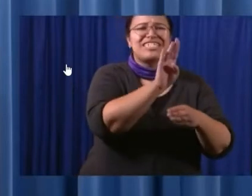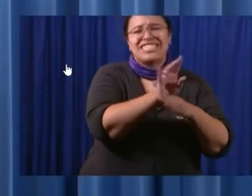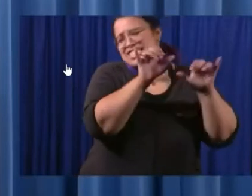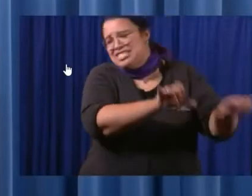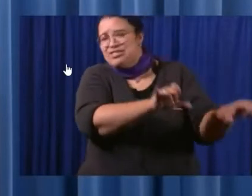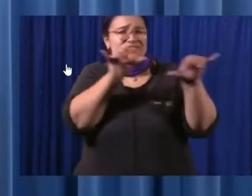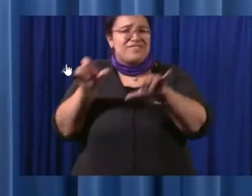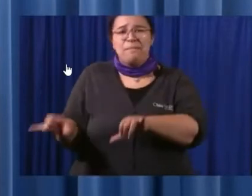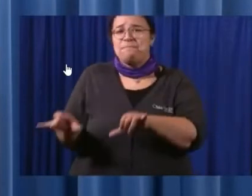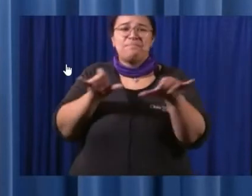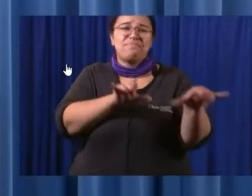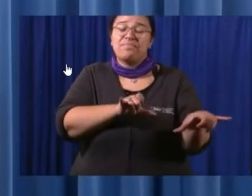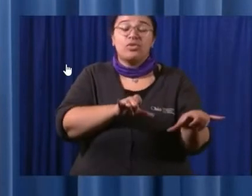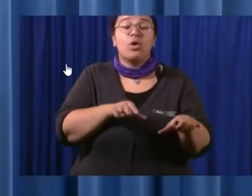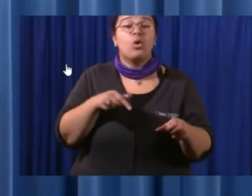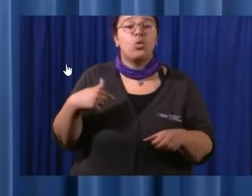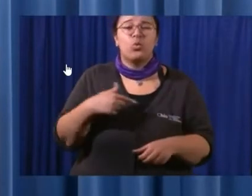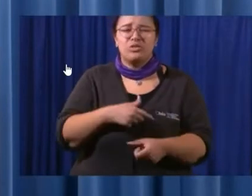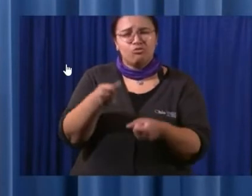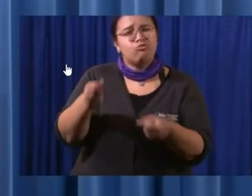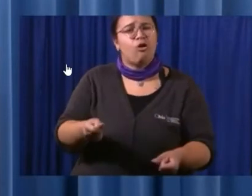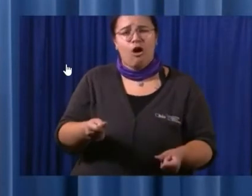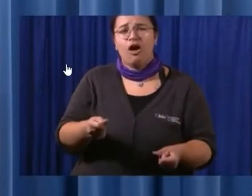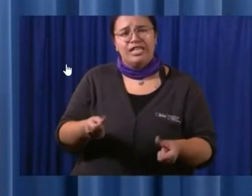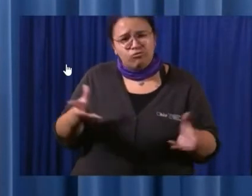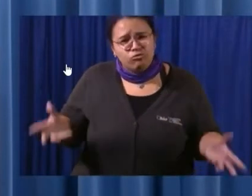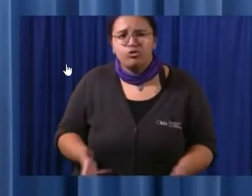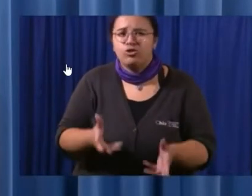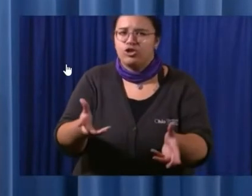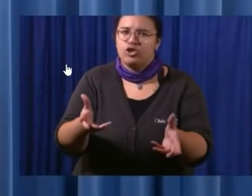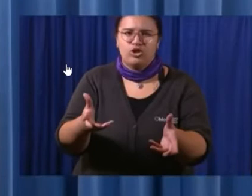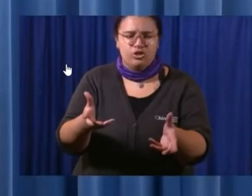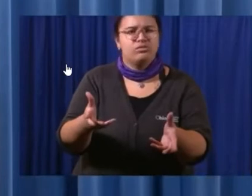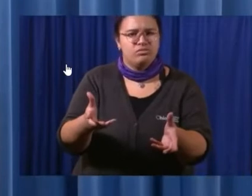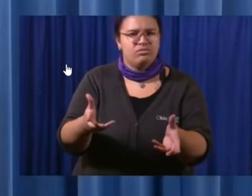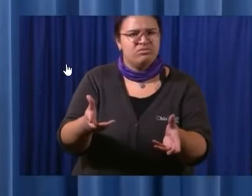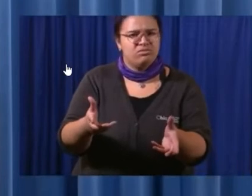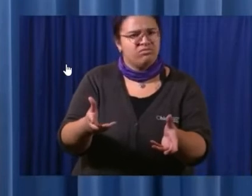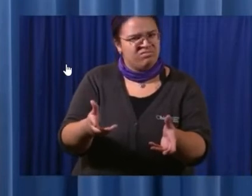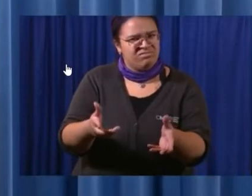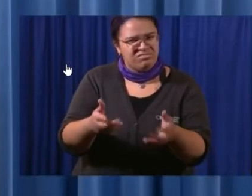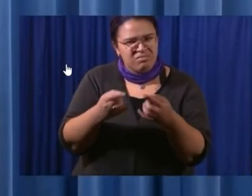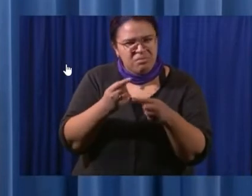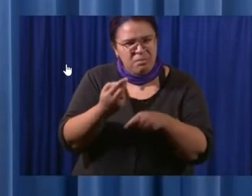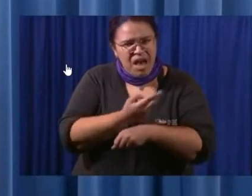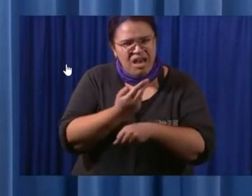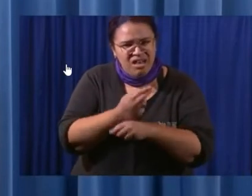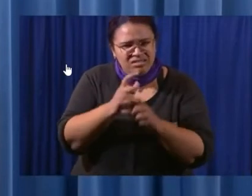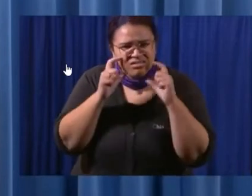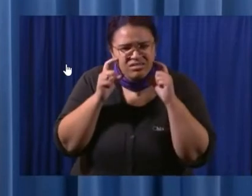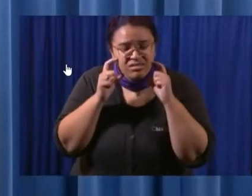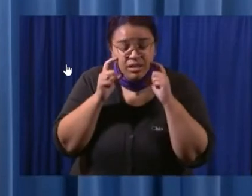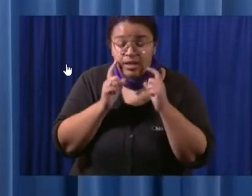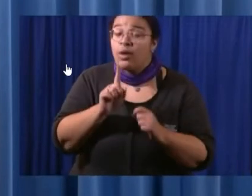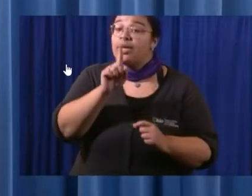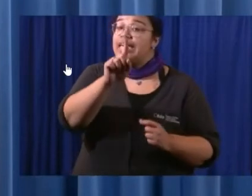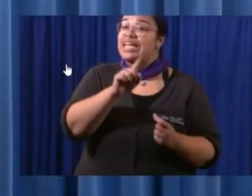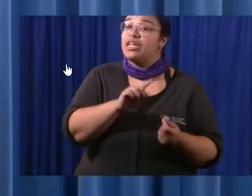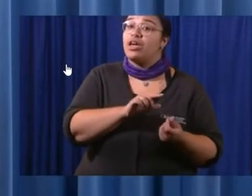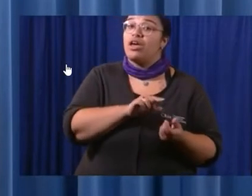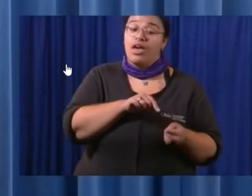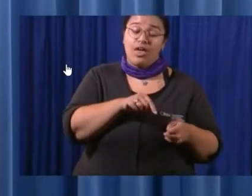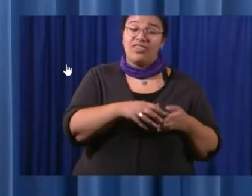highly recommend. But we also know, and I've stated, and the document states, that